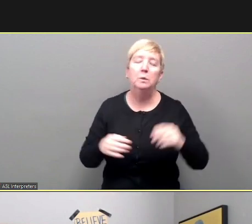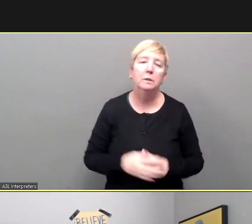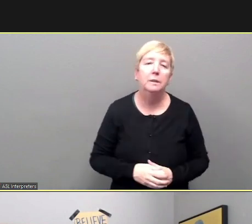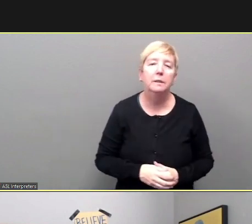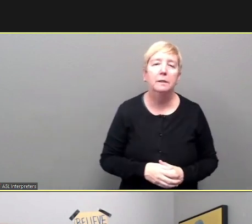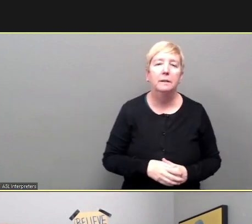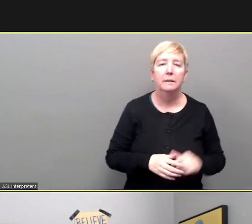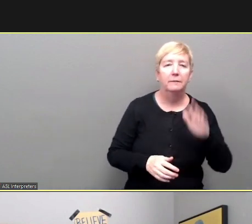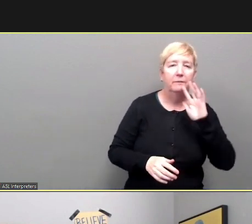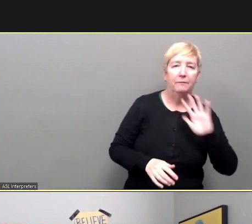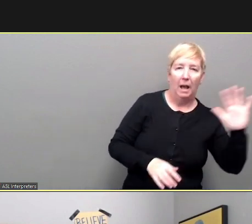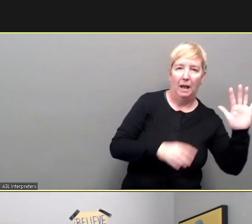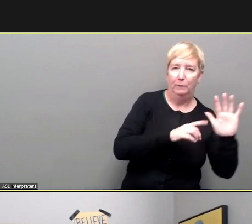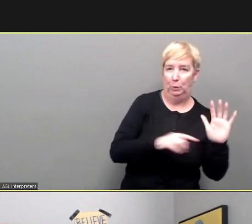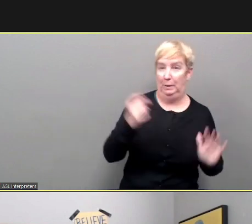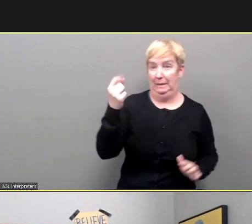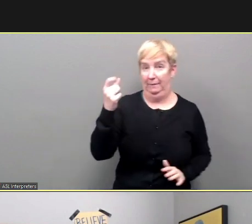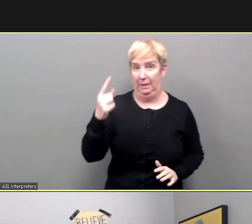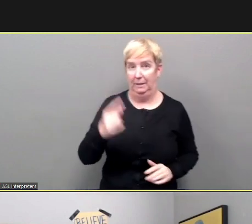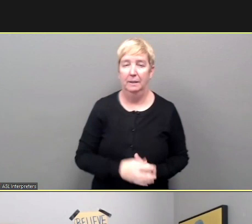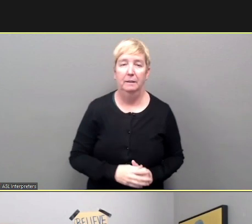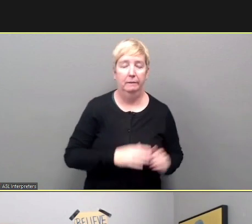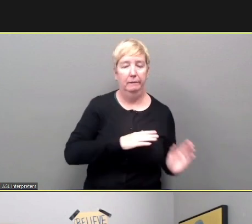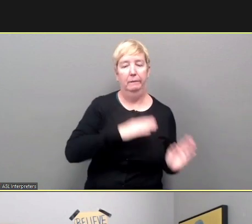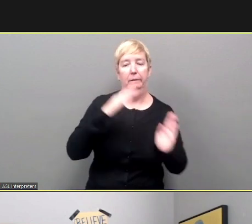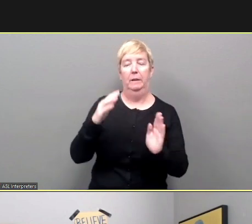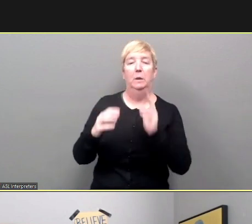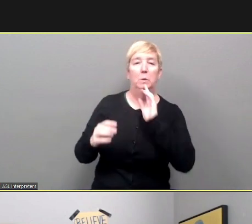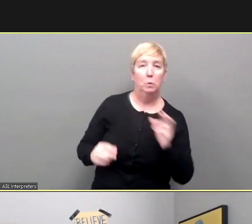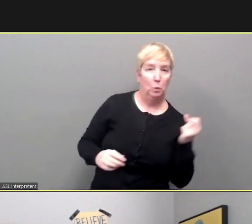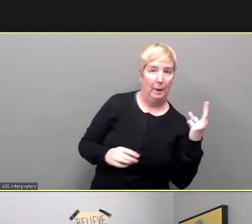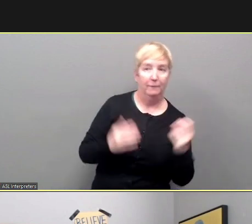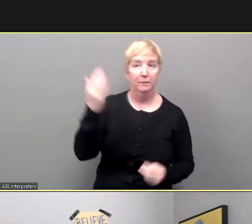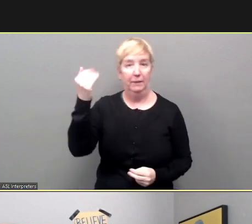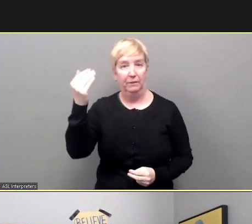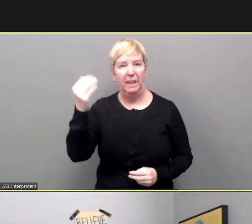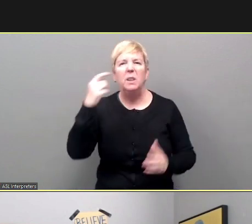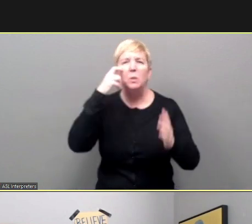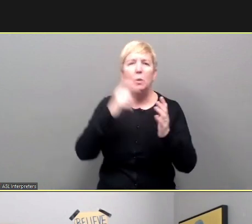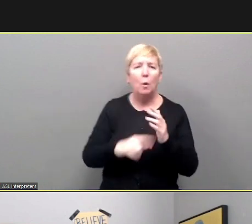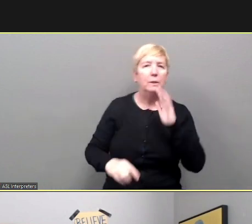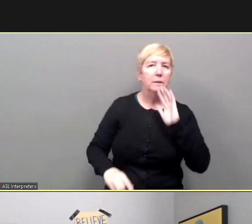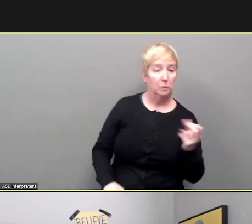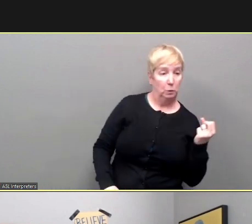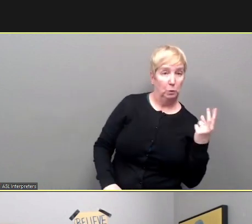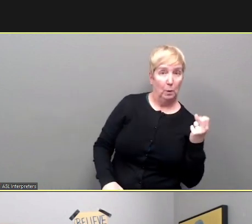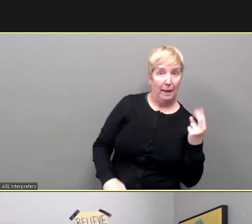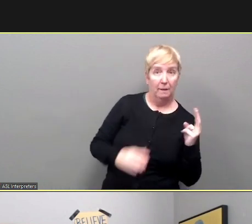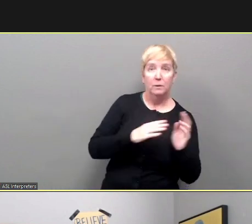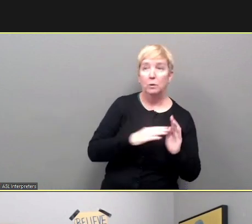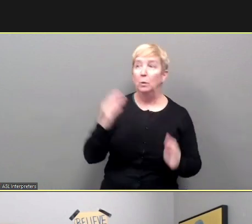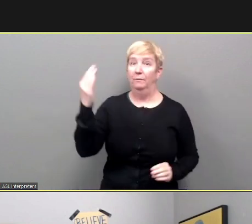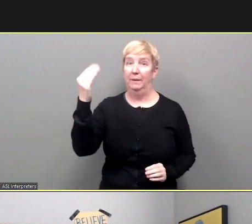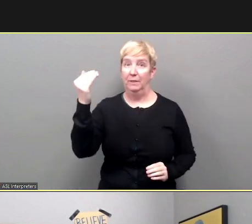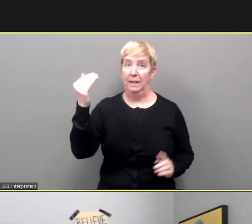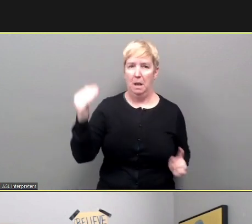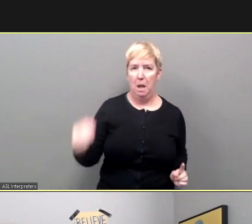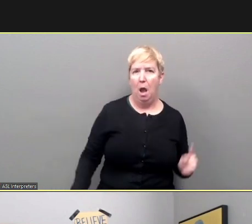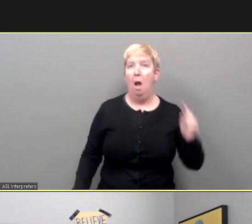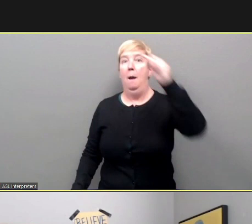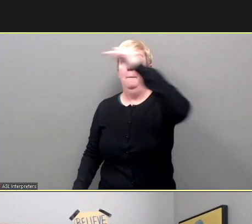actually, when you look at the 12 to 15-year-old doses, the 5 to 11-year-old doses is